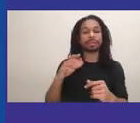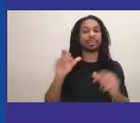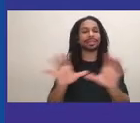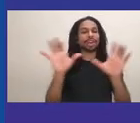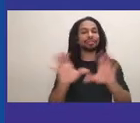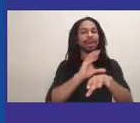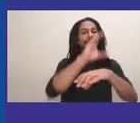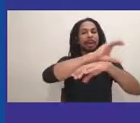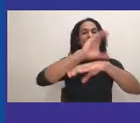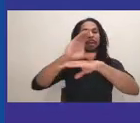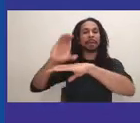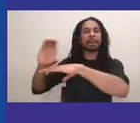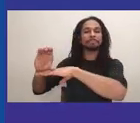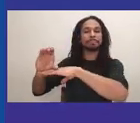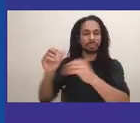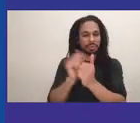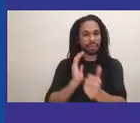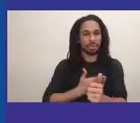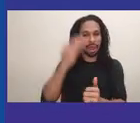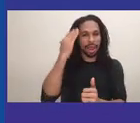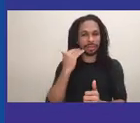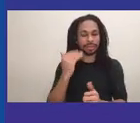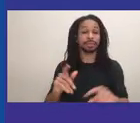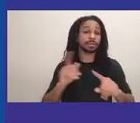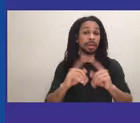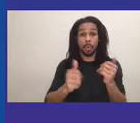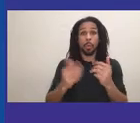haven't even had the privilege to visit.